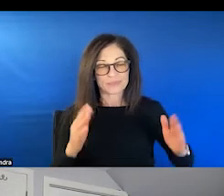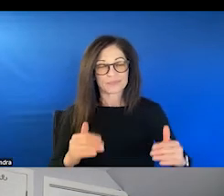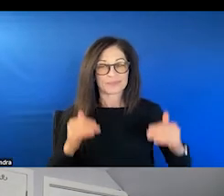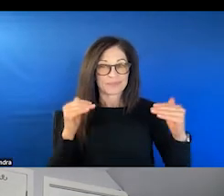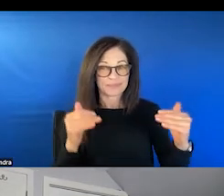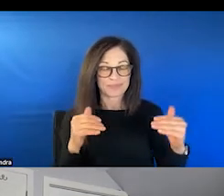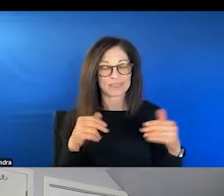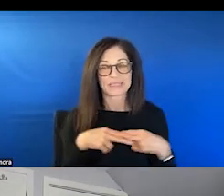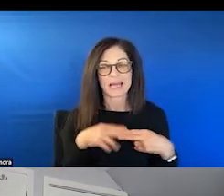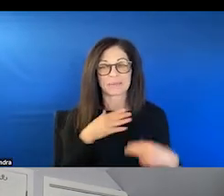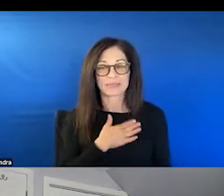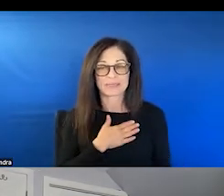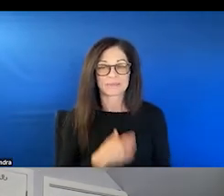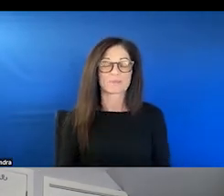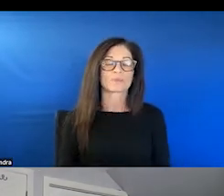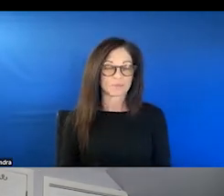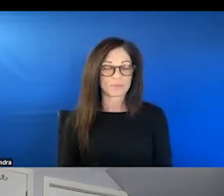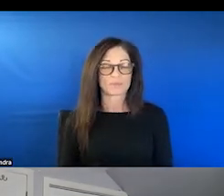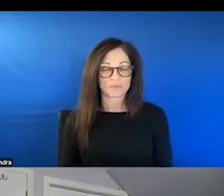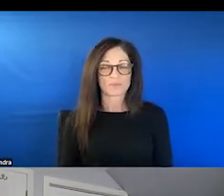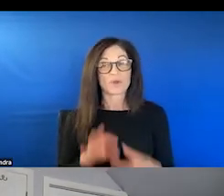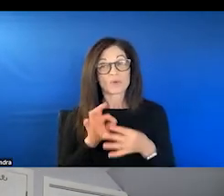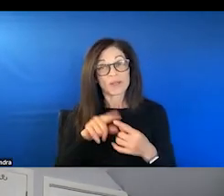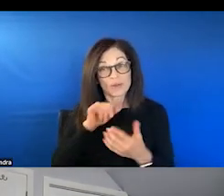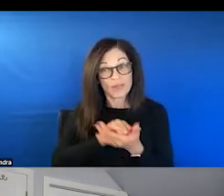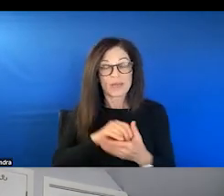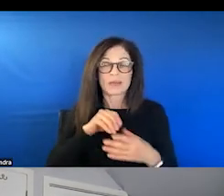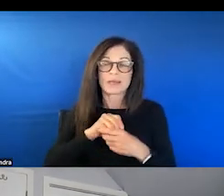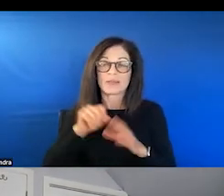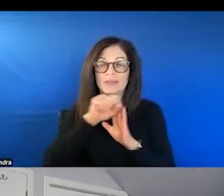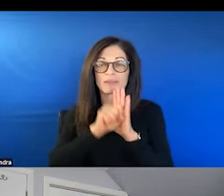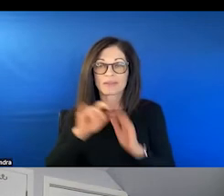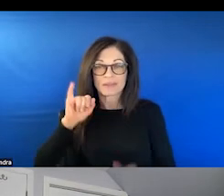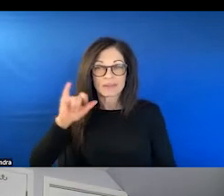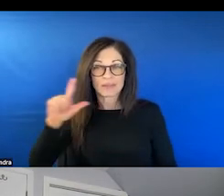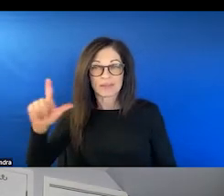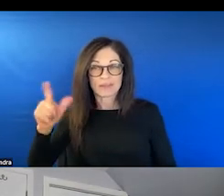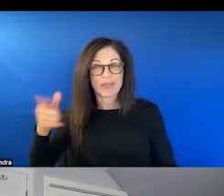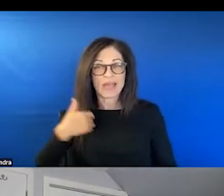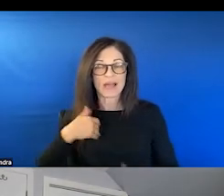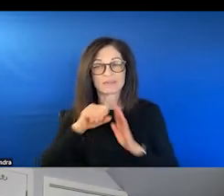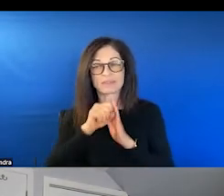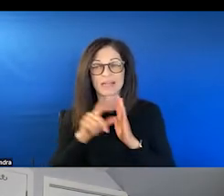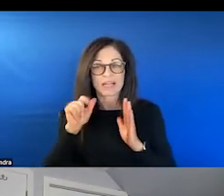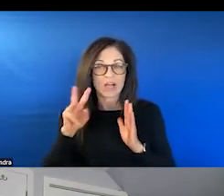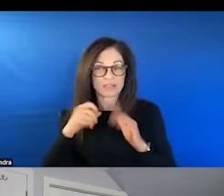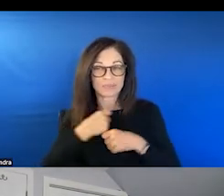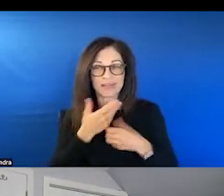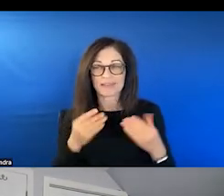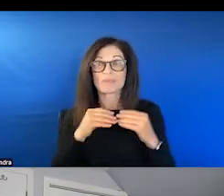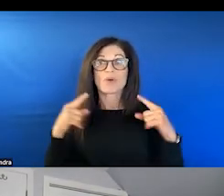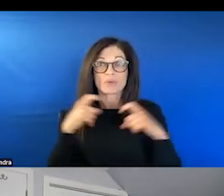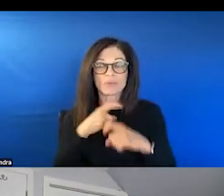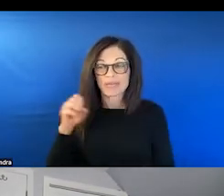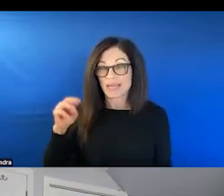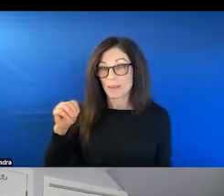you. So related to this issue, in Illinois, there are state laws that further complicate matters. The EMS Act and the